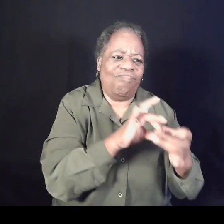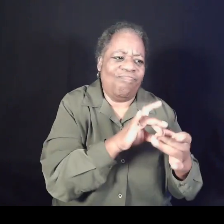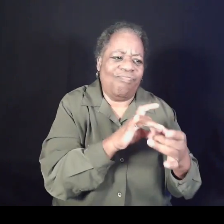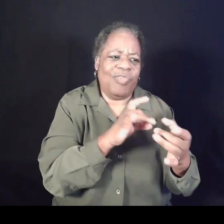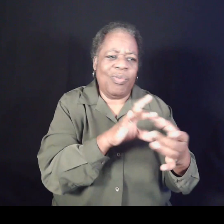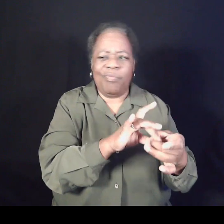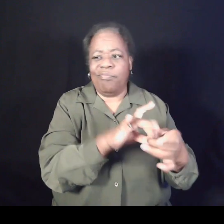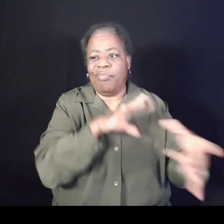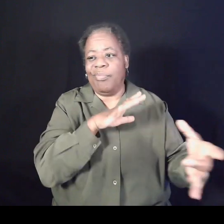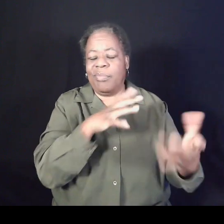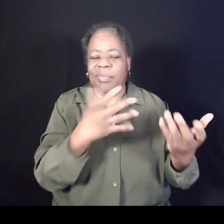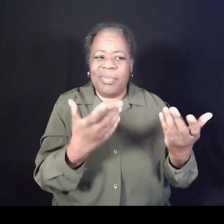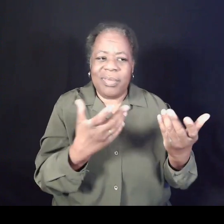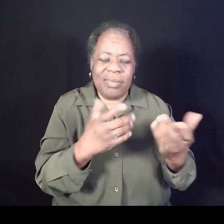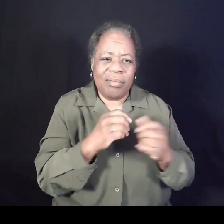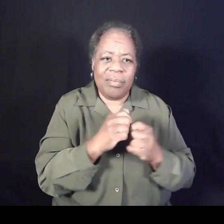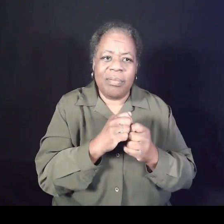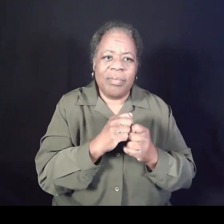out with?